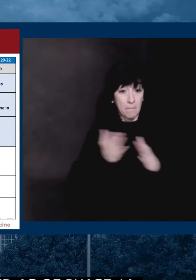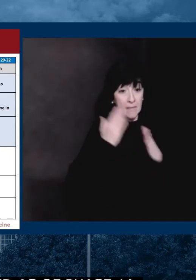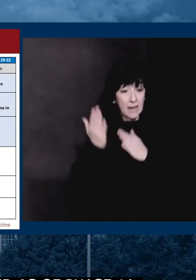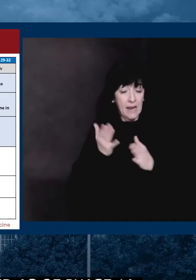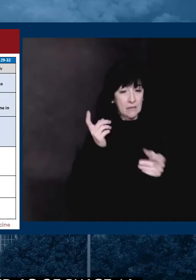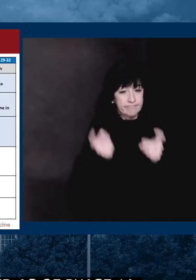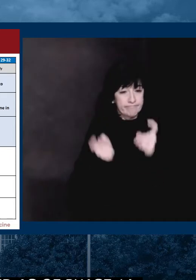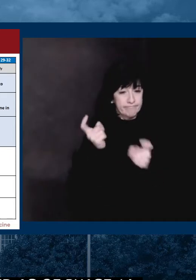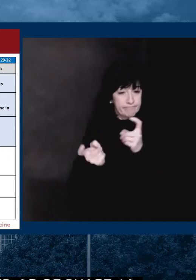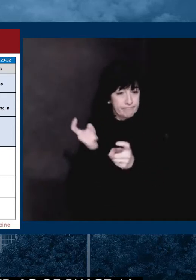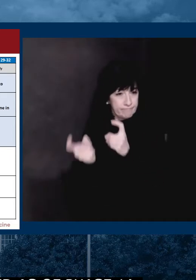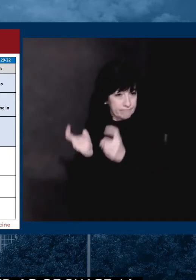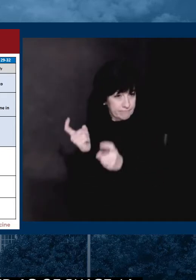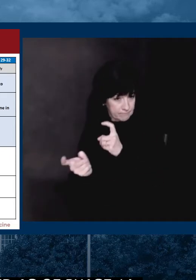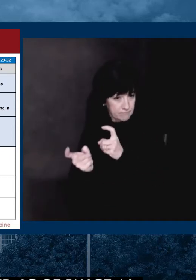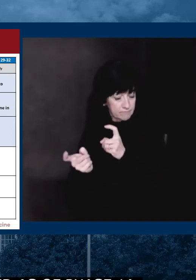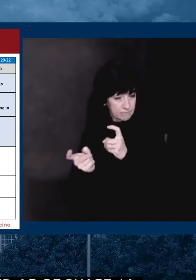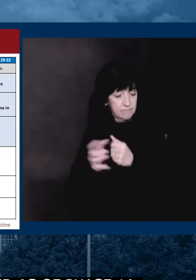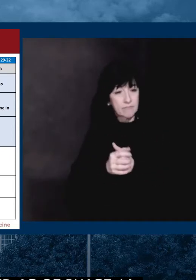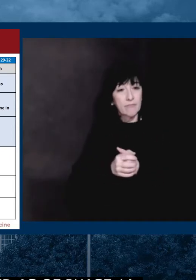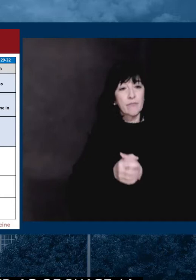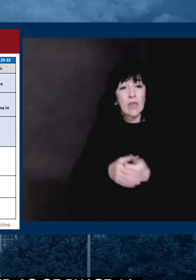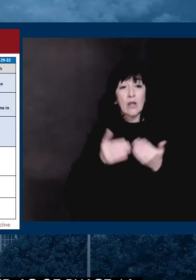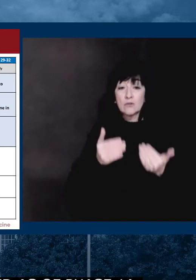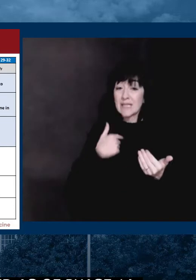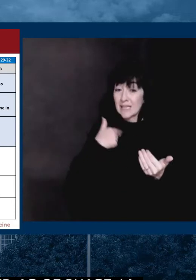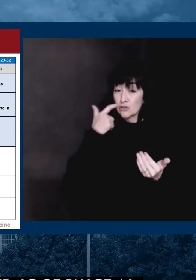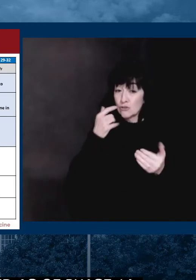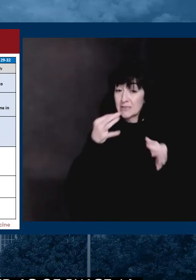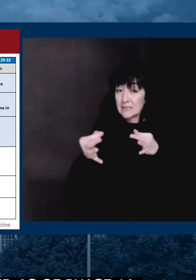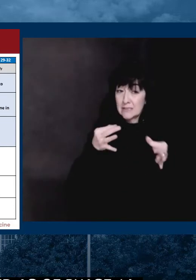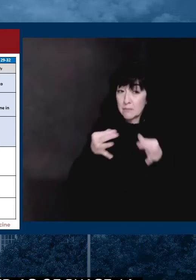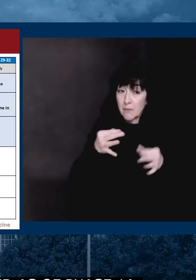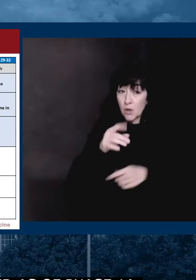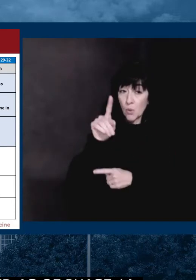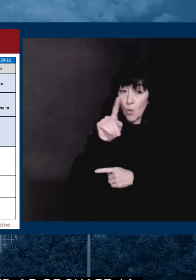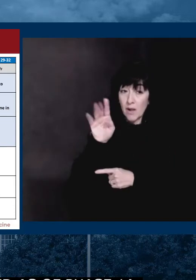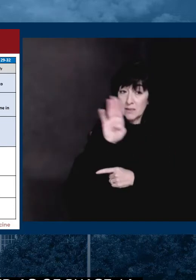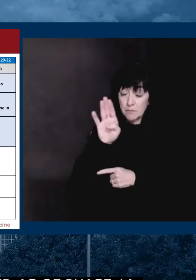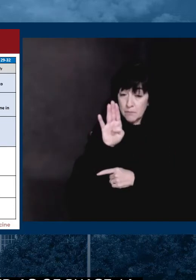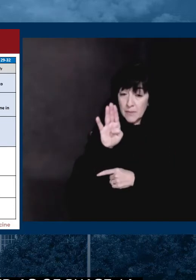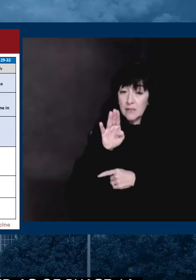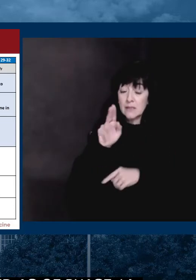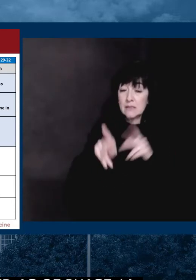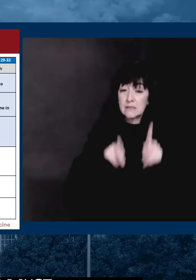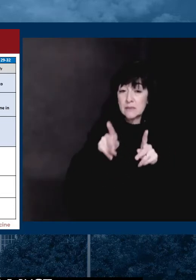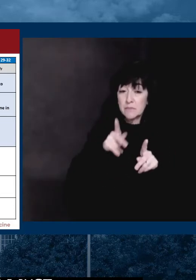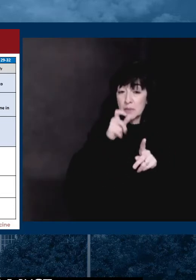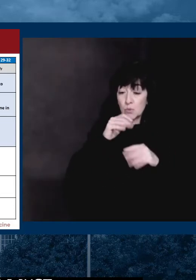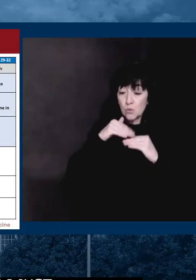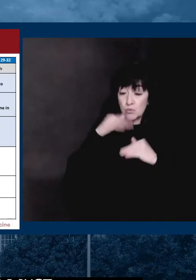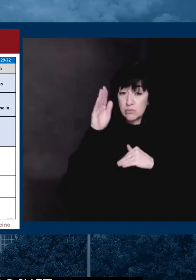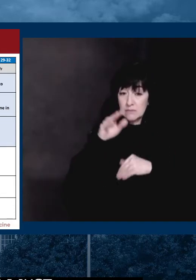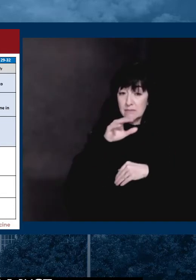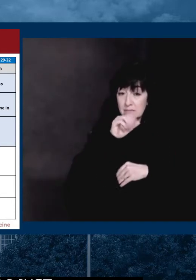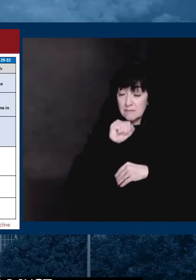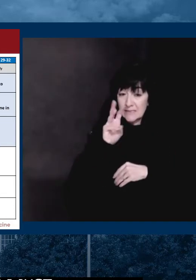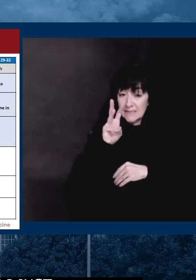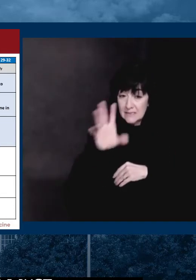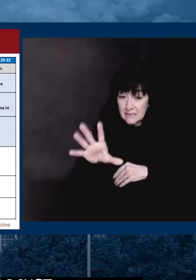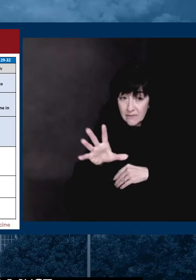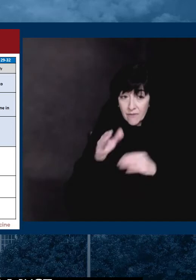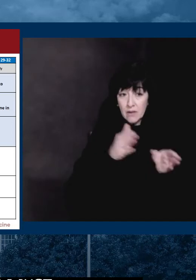mentioned, is individuals 65 years of age and older and frontline essential workers. But we do not expect to get to that